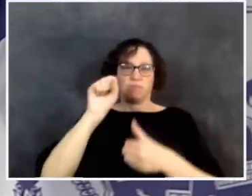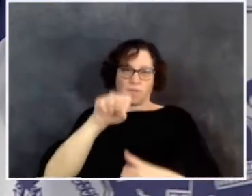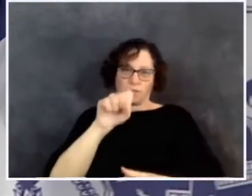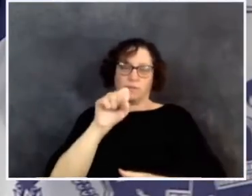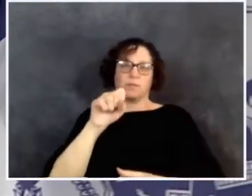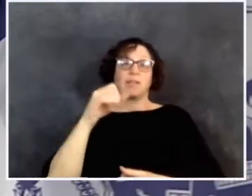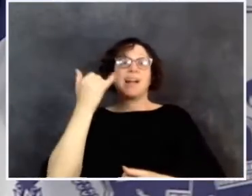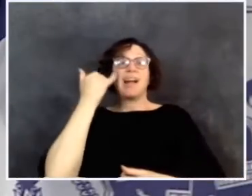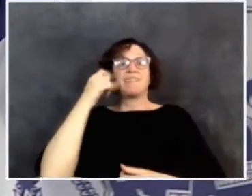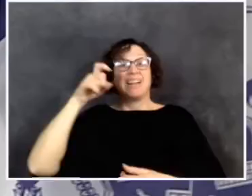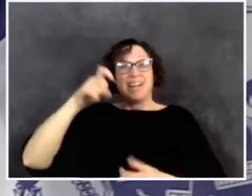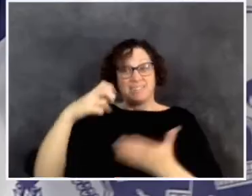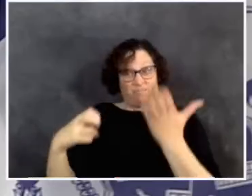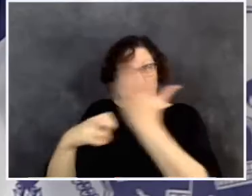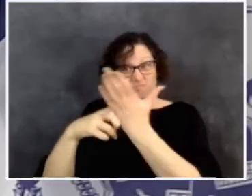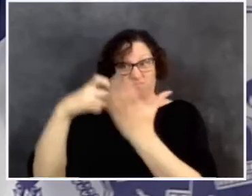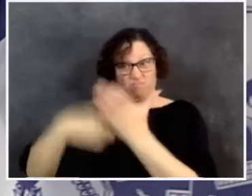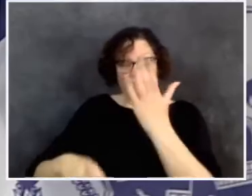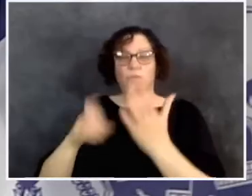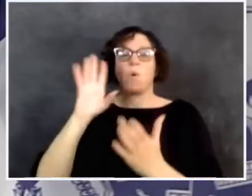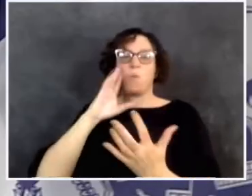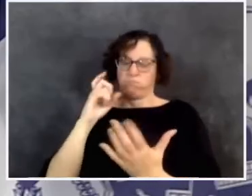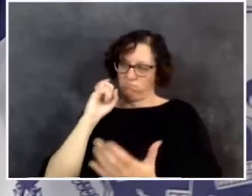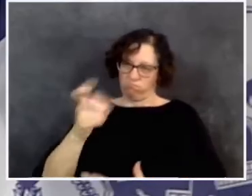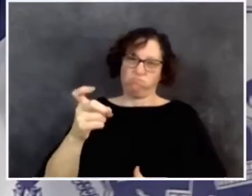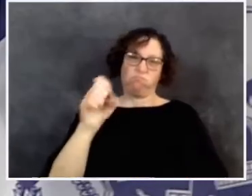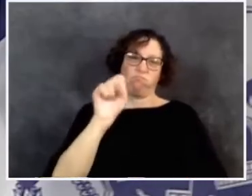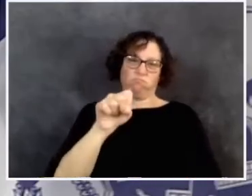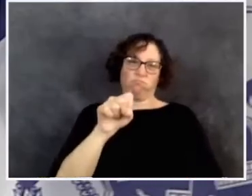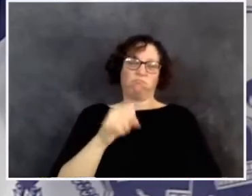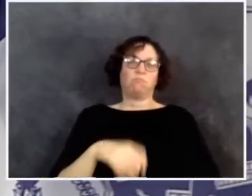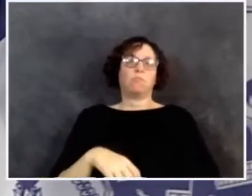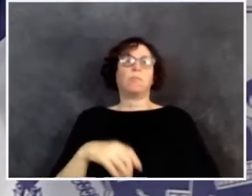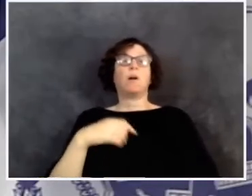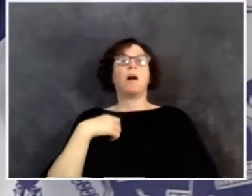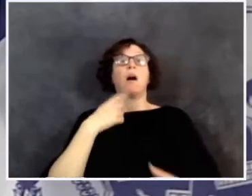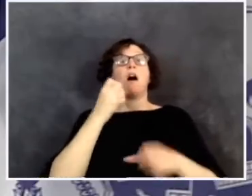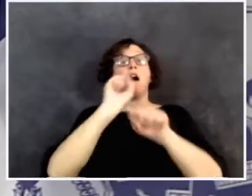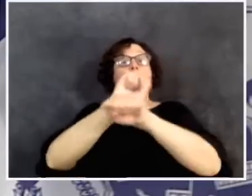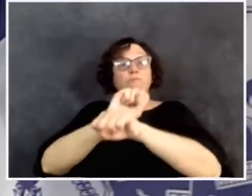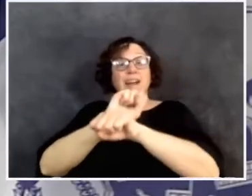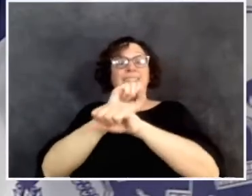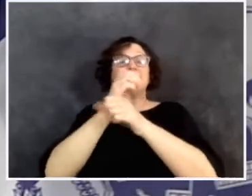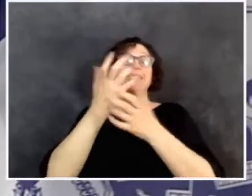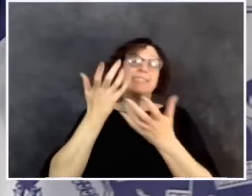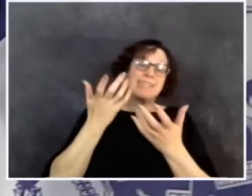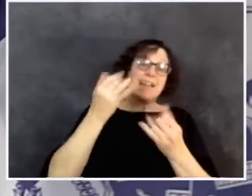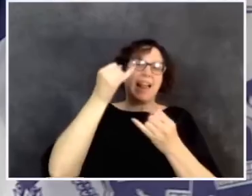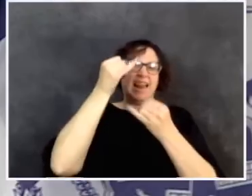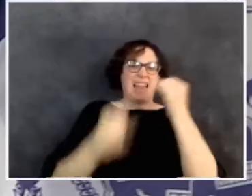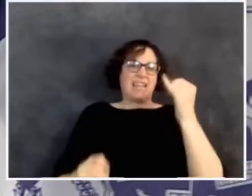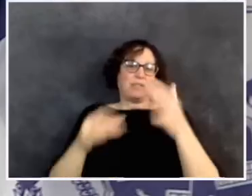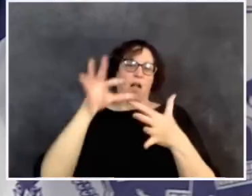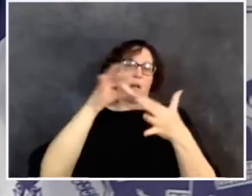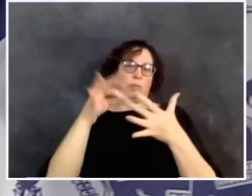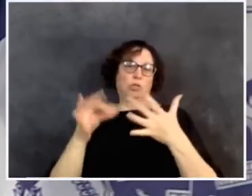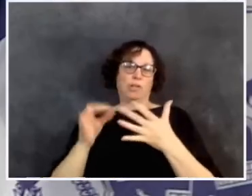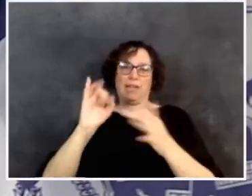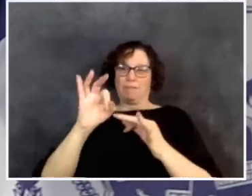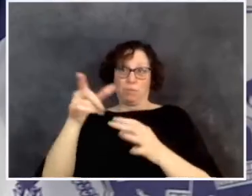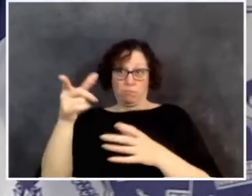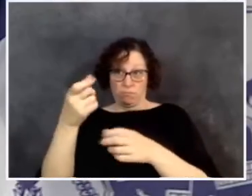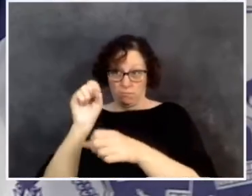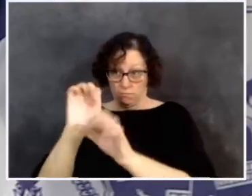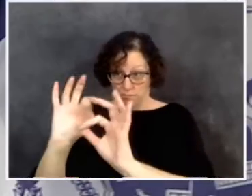resort. But right now, the job is this: stop people from gathering. If they need to be dispersed,